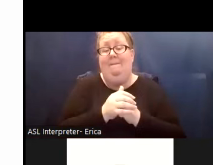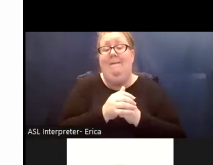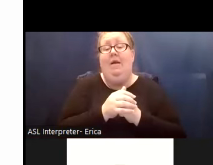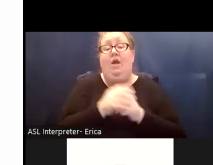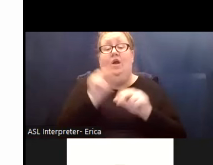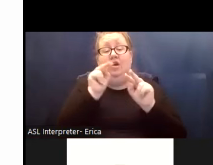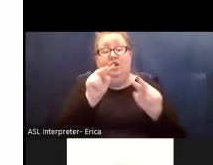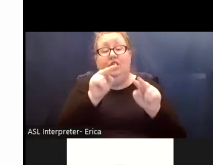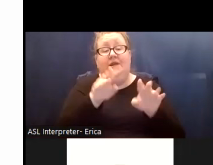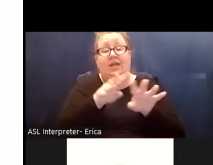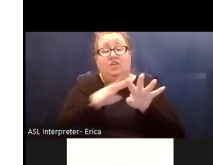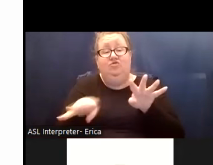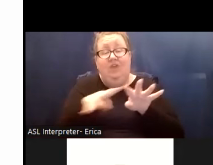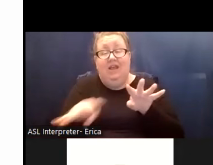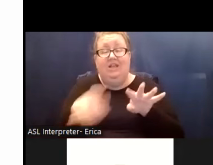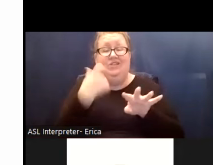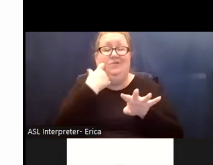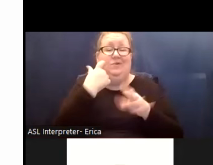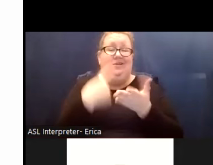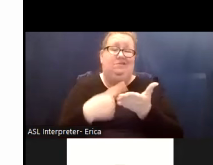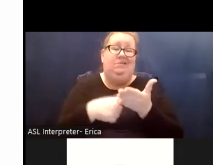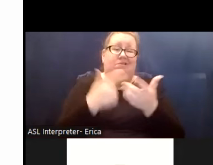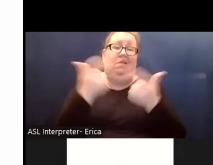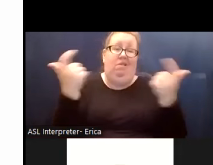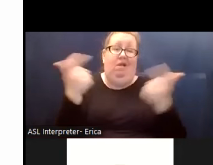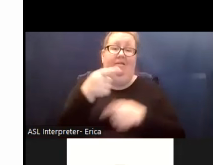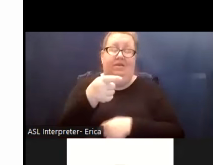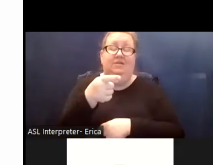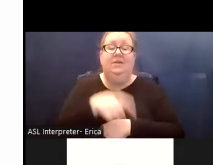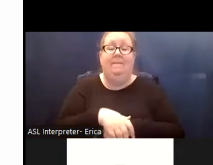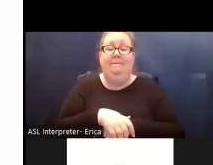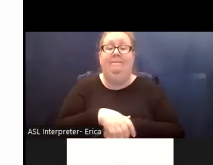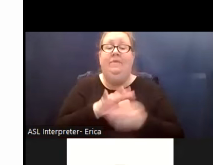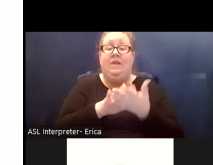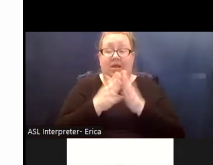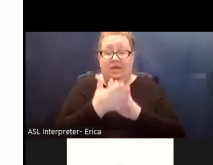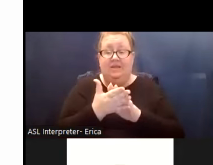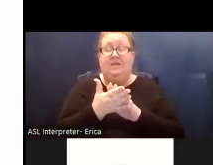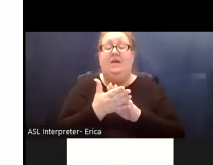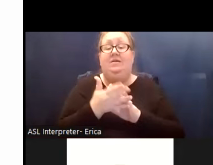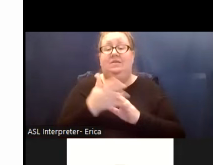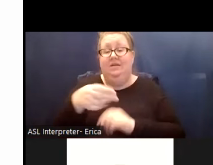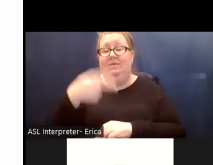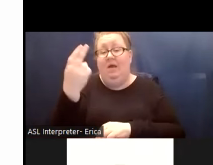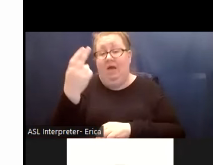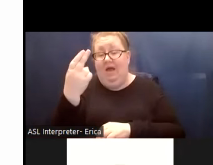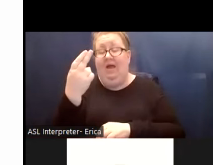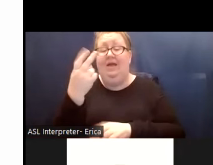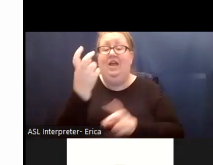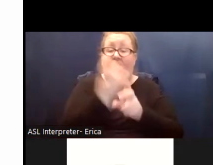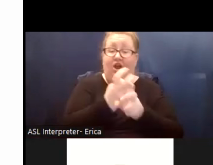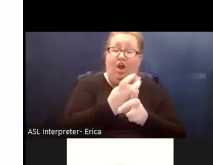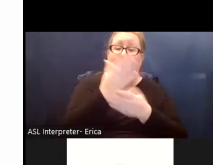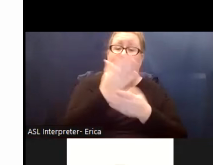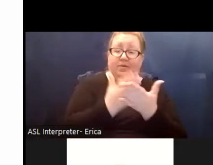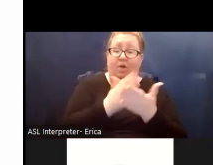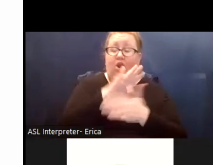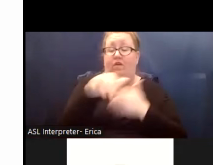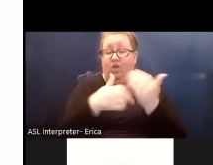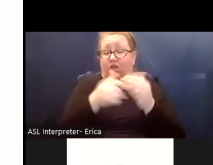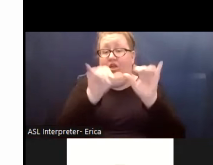we just talked about a lot of this. It does get into the high and hard side of all of our